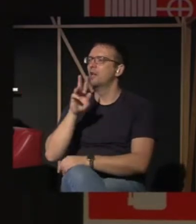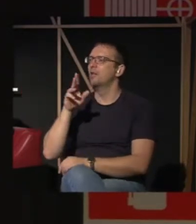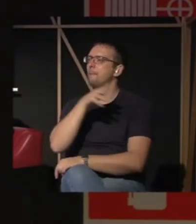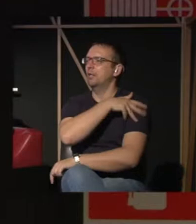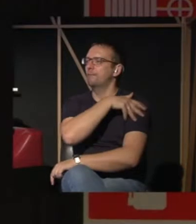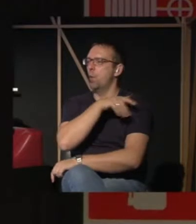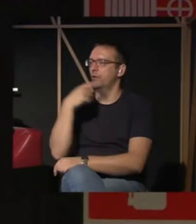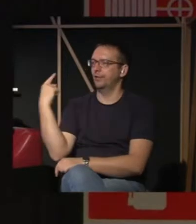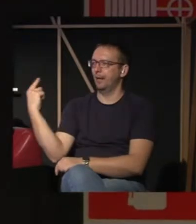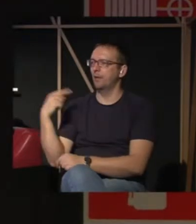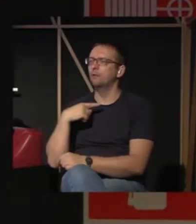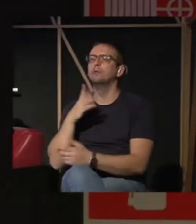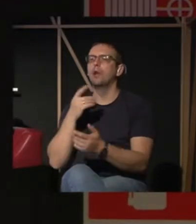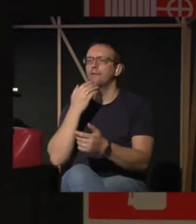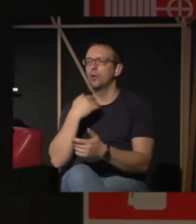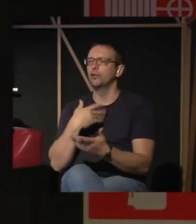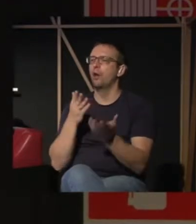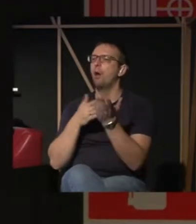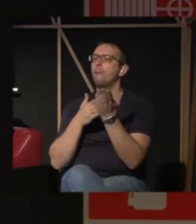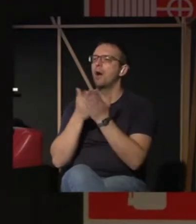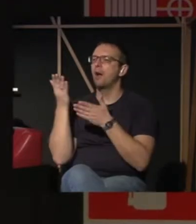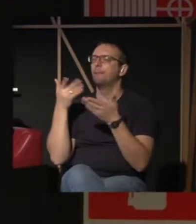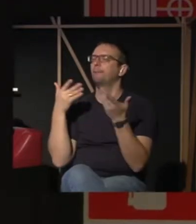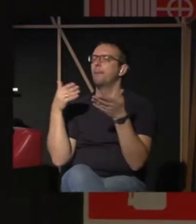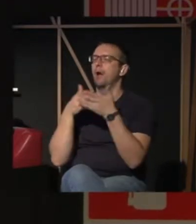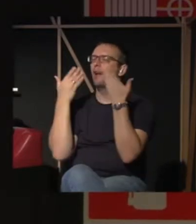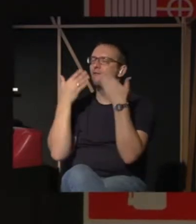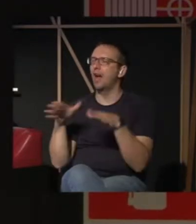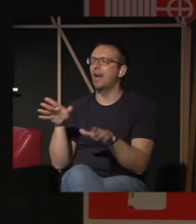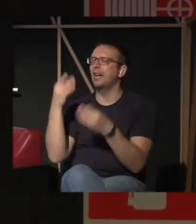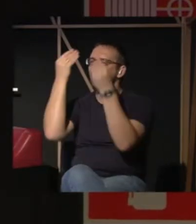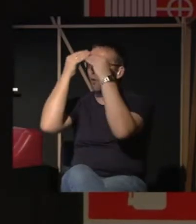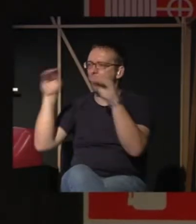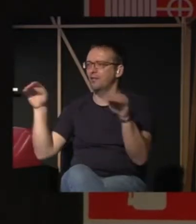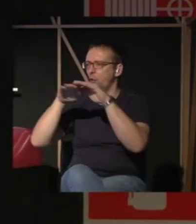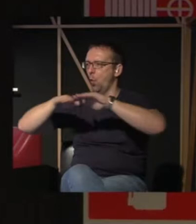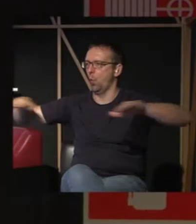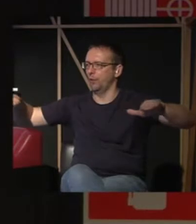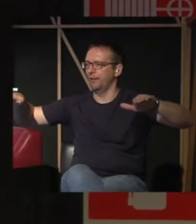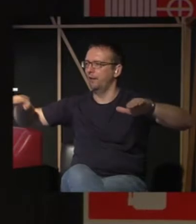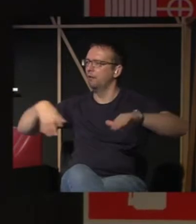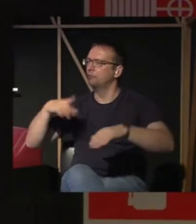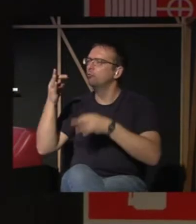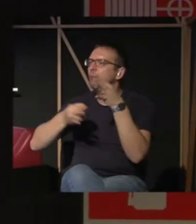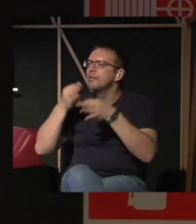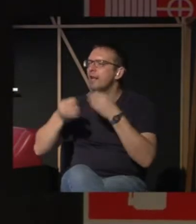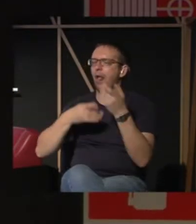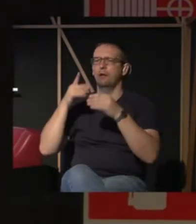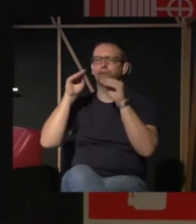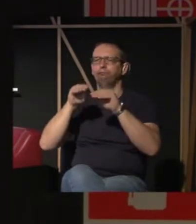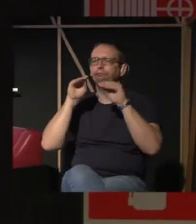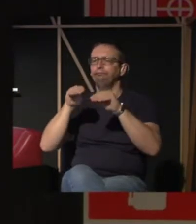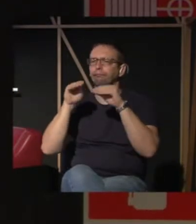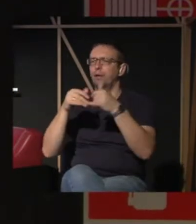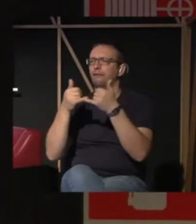the stadiums. There were at least 2 of these accessibility info points, and they were trained on accessibility etiquette to provide